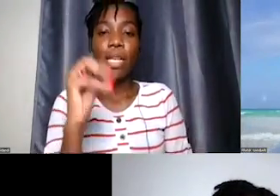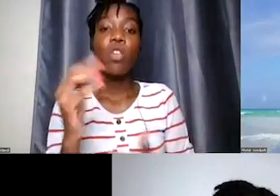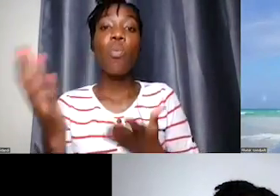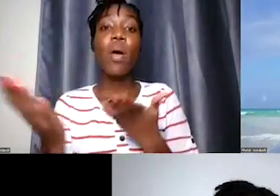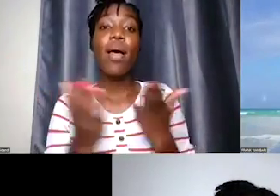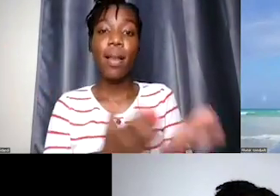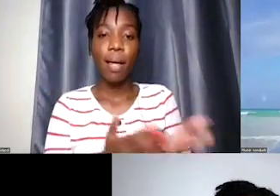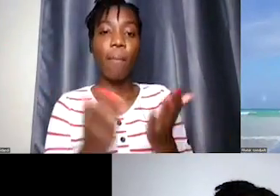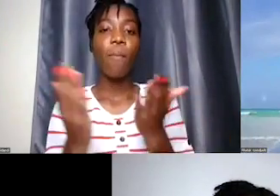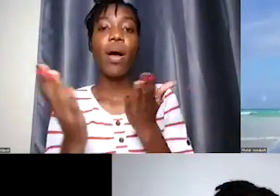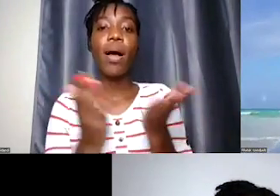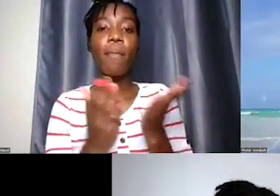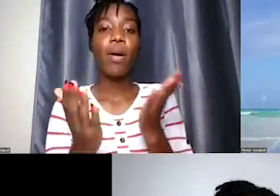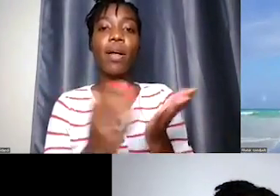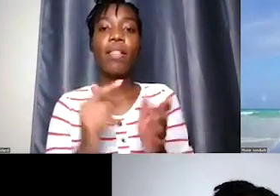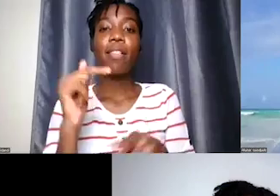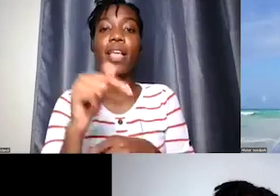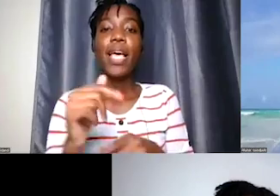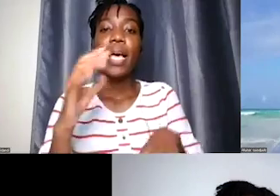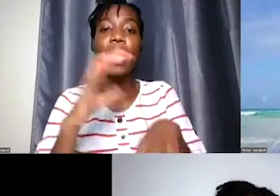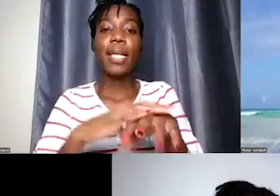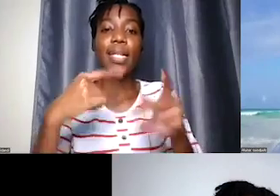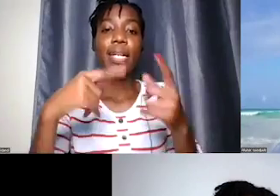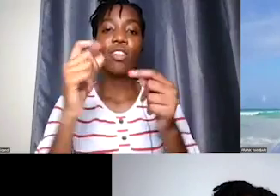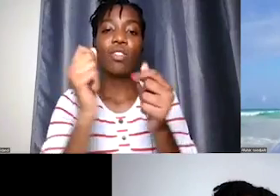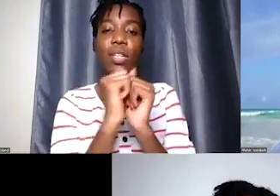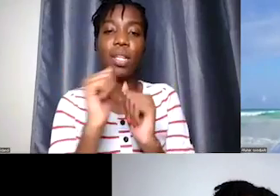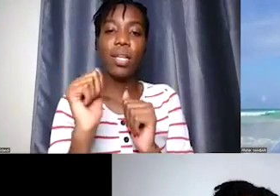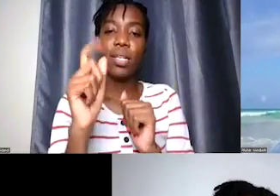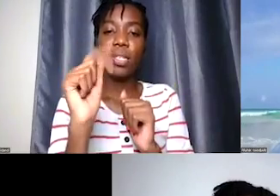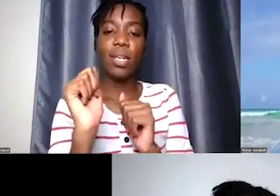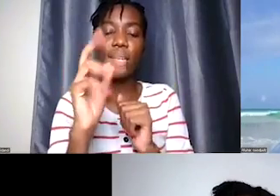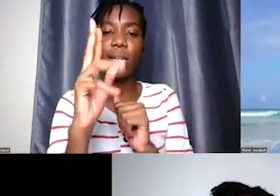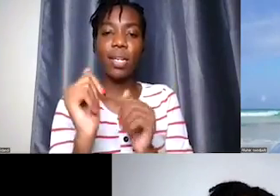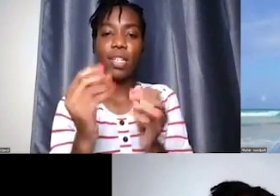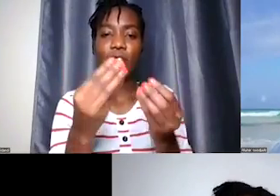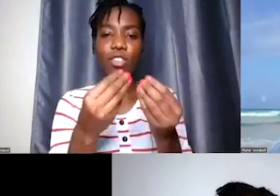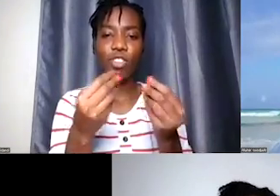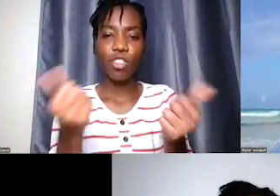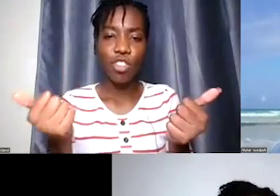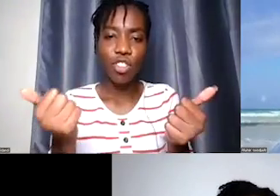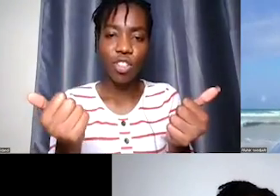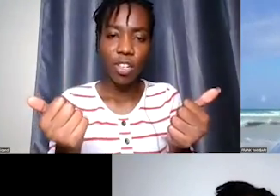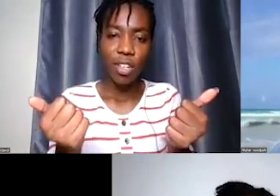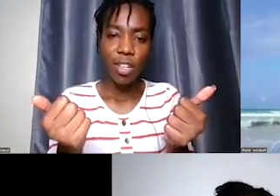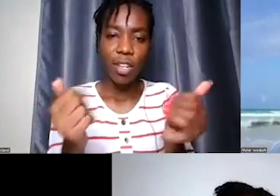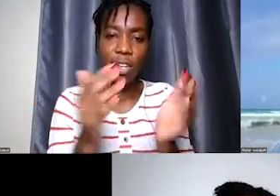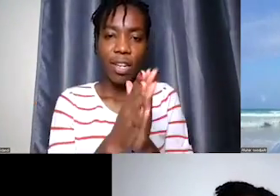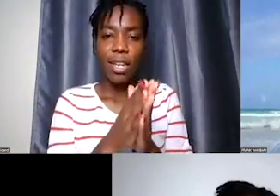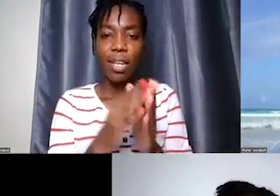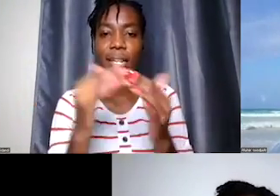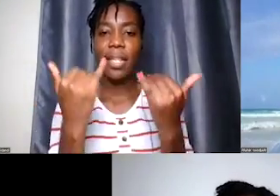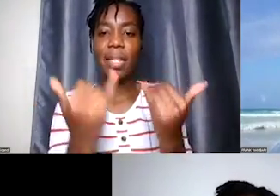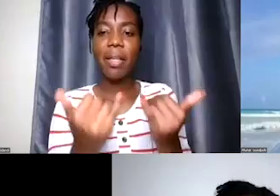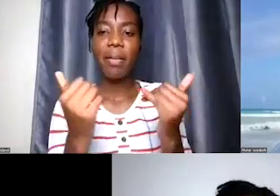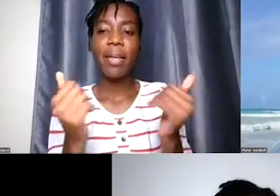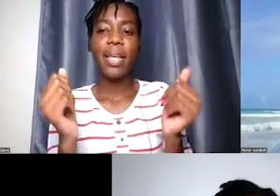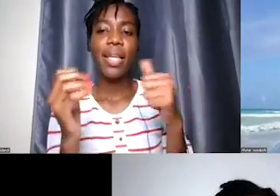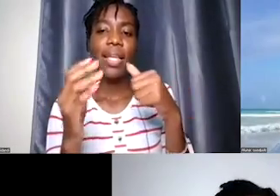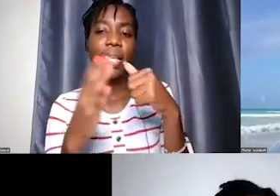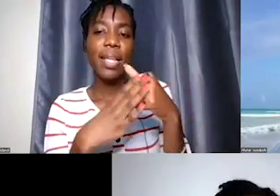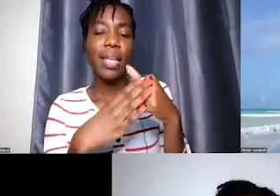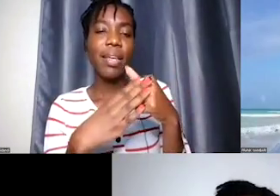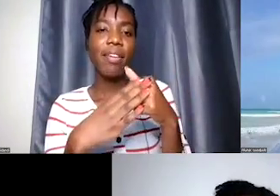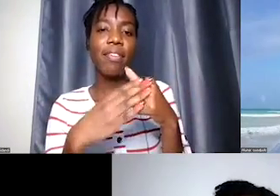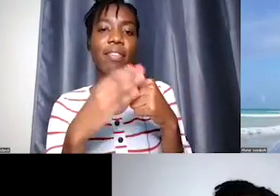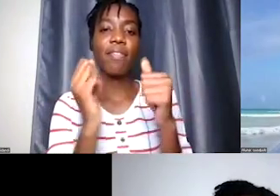welcome, welcome. This is Get It Right with the Tara Solutions. We are here every Tuesday from 8 p.m. to nowadays around 9:15. And yeah, we